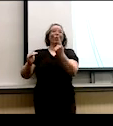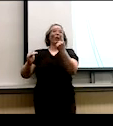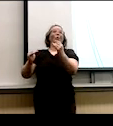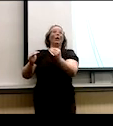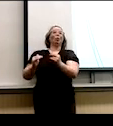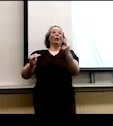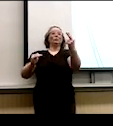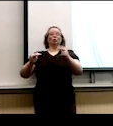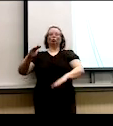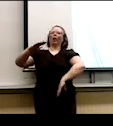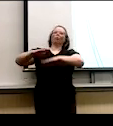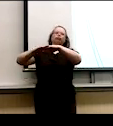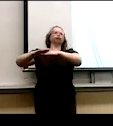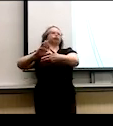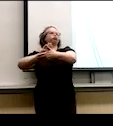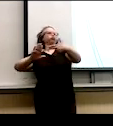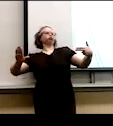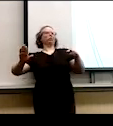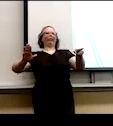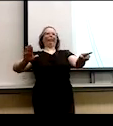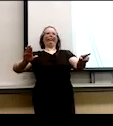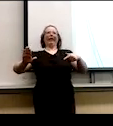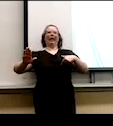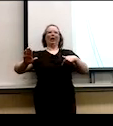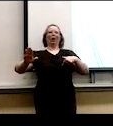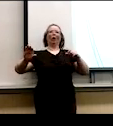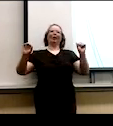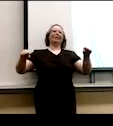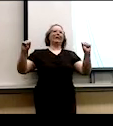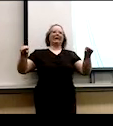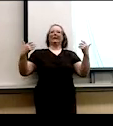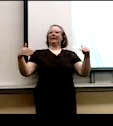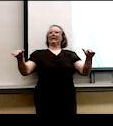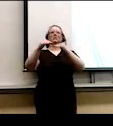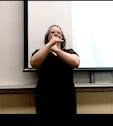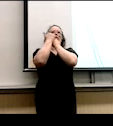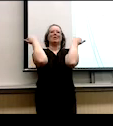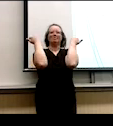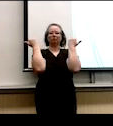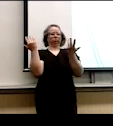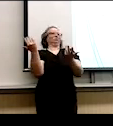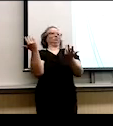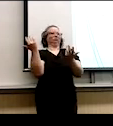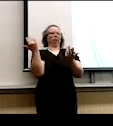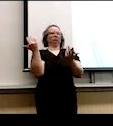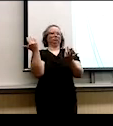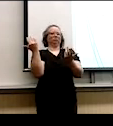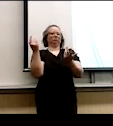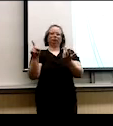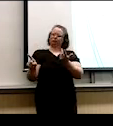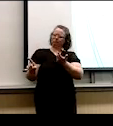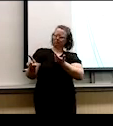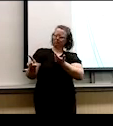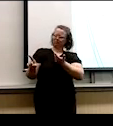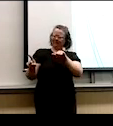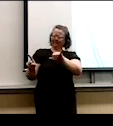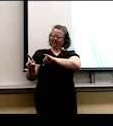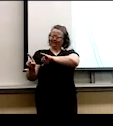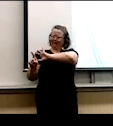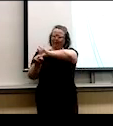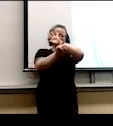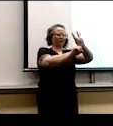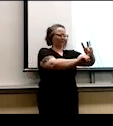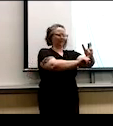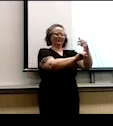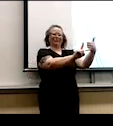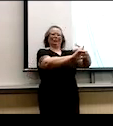with Down syndrome, I have maybe half of my patients currently, I can use the MMSE. There's probably one